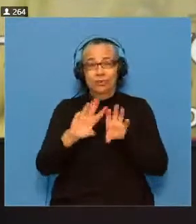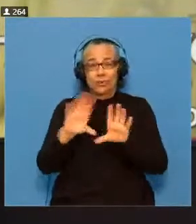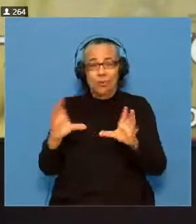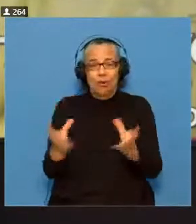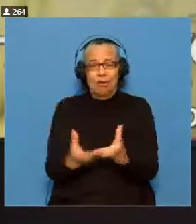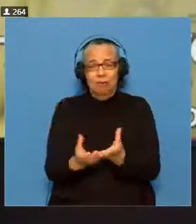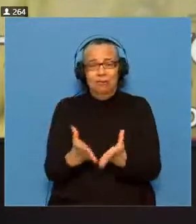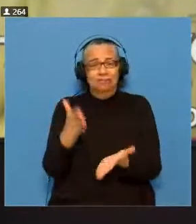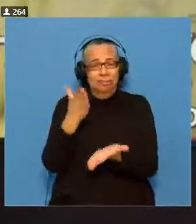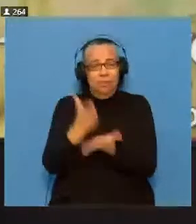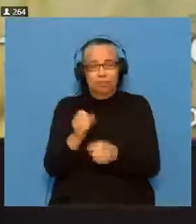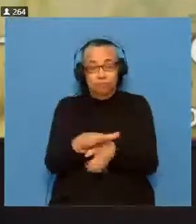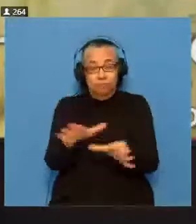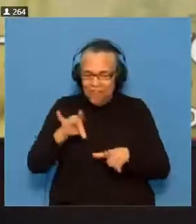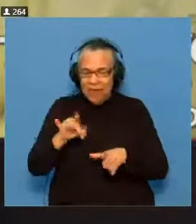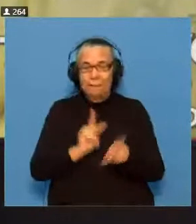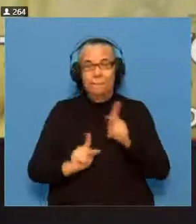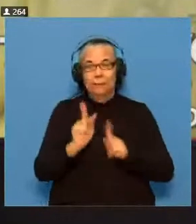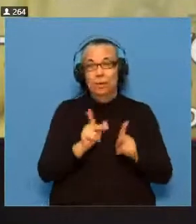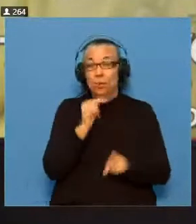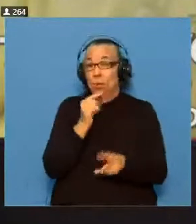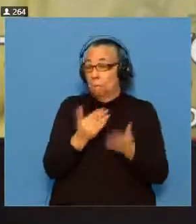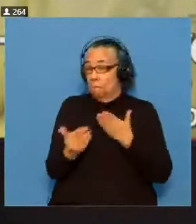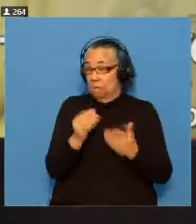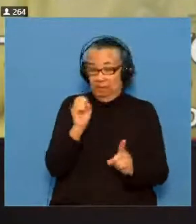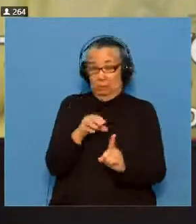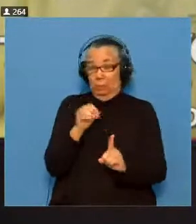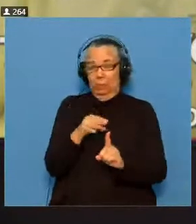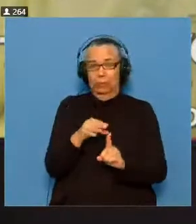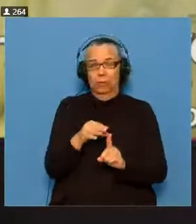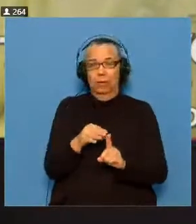Contact tracing is used to find people who may have been exposed